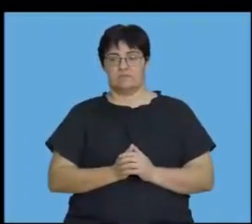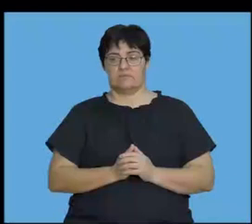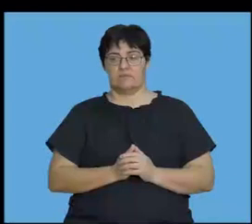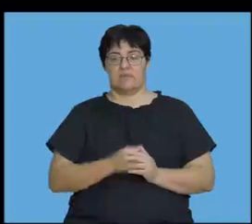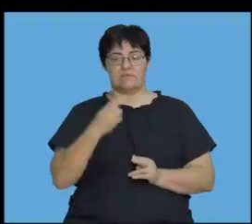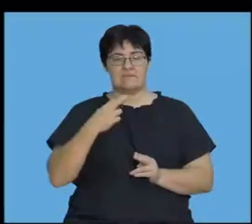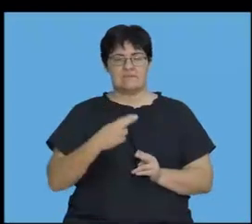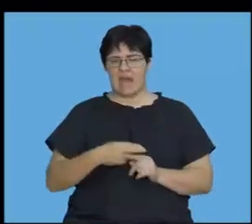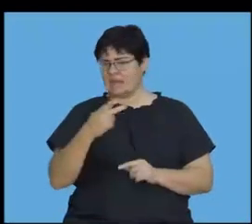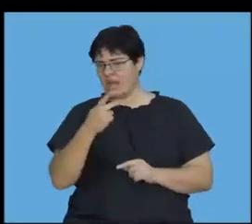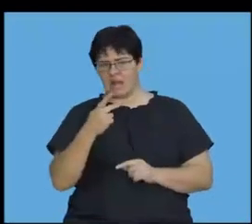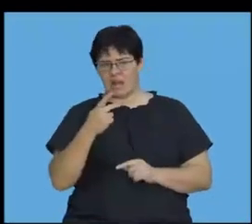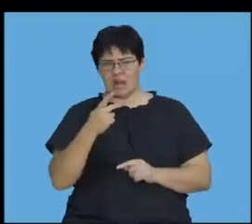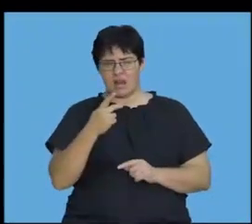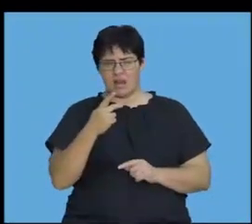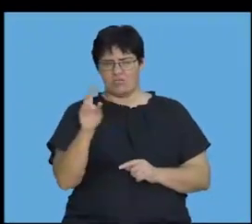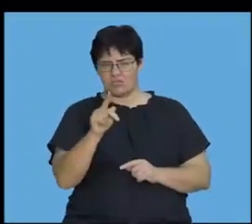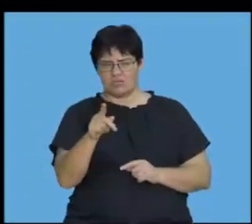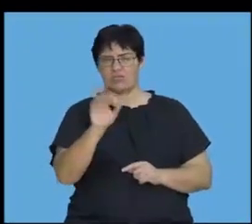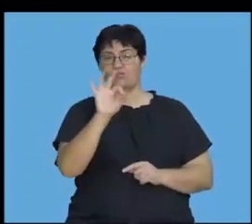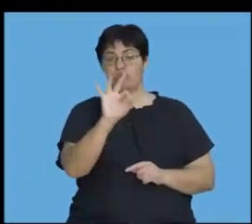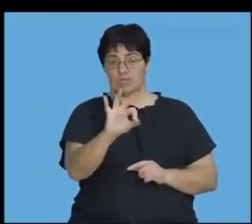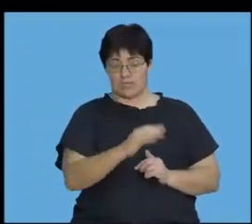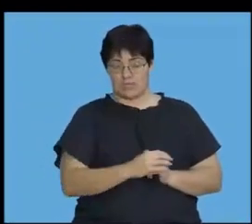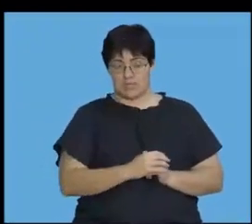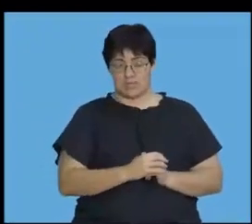0.425, final, velocity was 3,